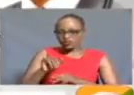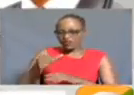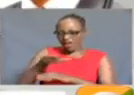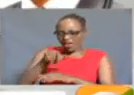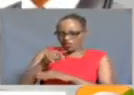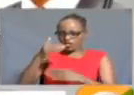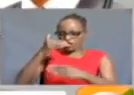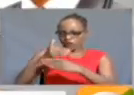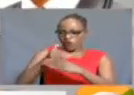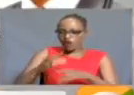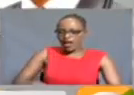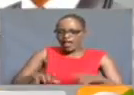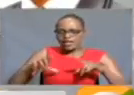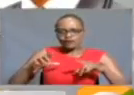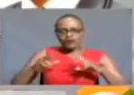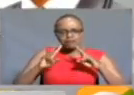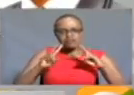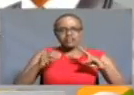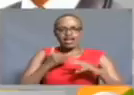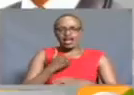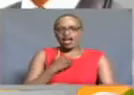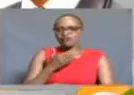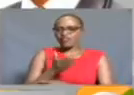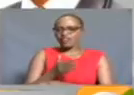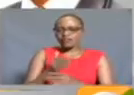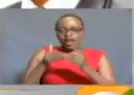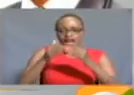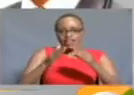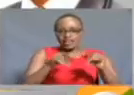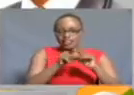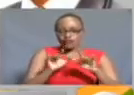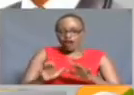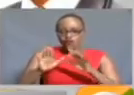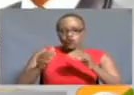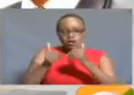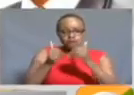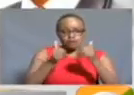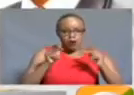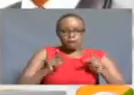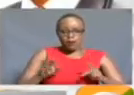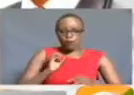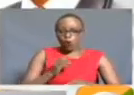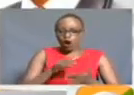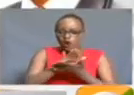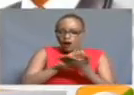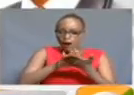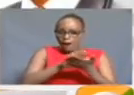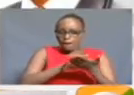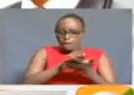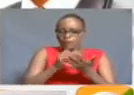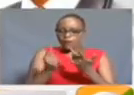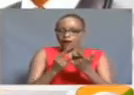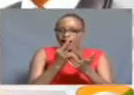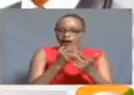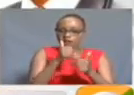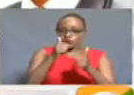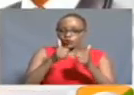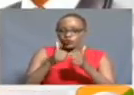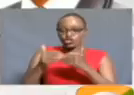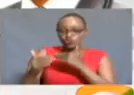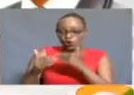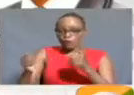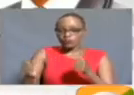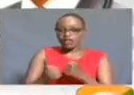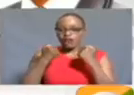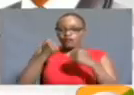the border are living peacefully. Some leaders should, however, avoid dividing our people on the basis of the census that is yet to be done